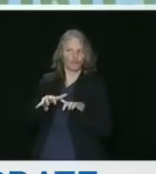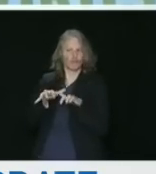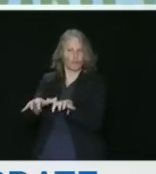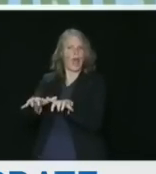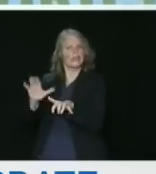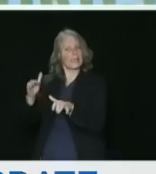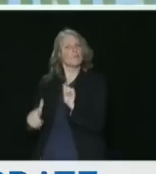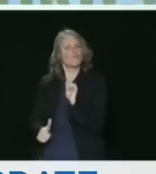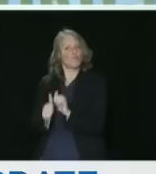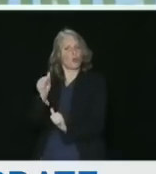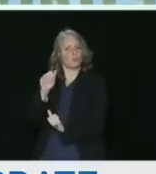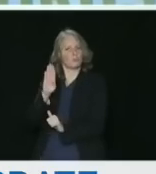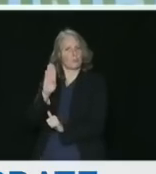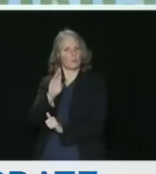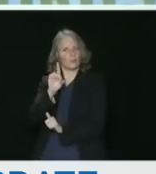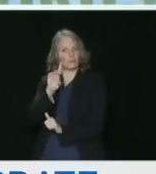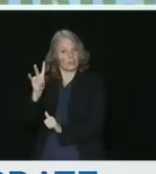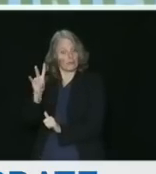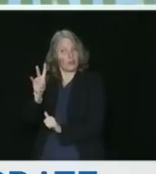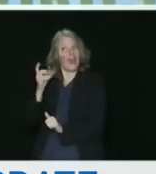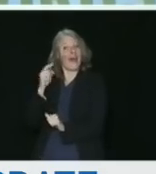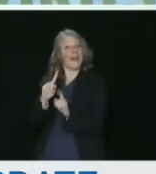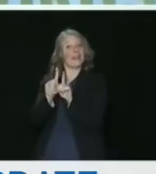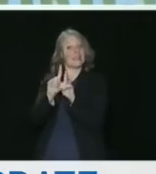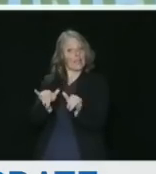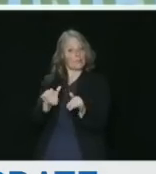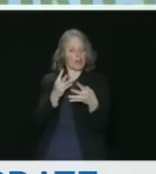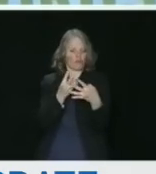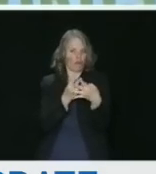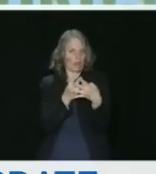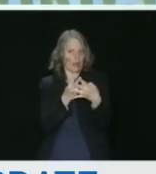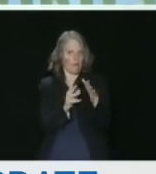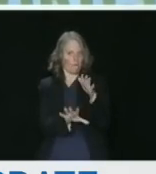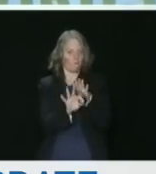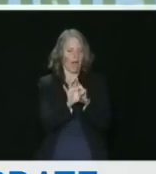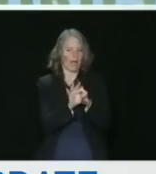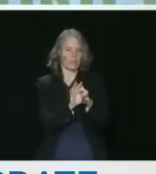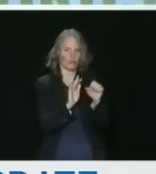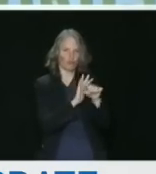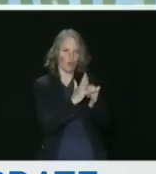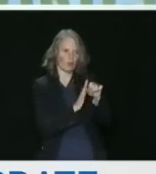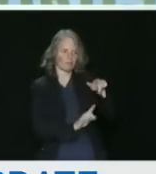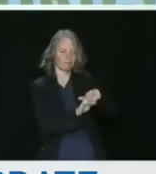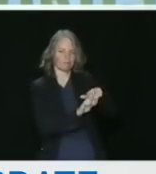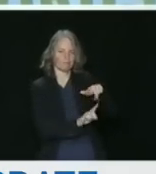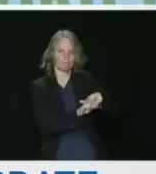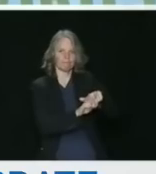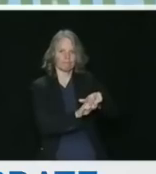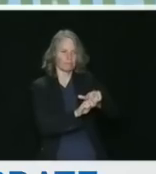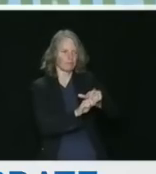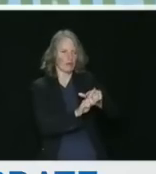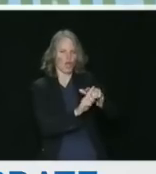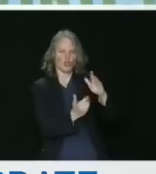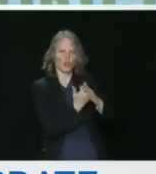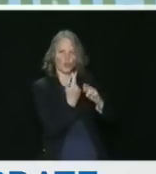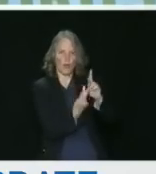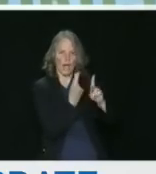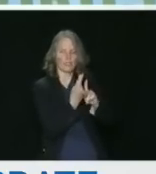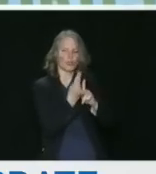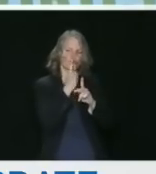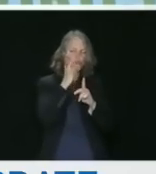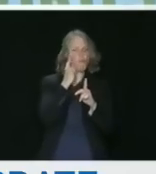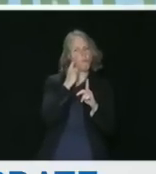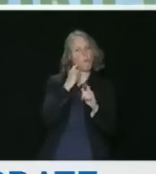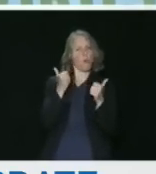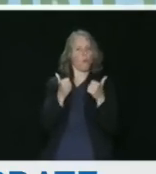doing a lot of screening for the mutations, which indicate what the variant is likely to be, and